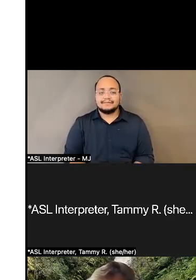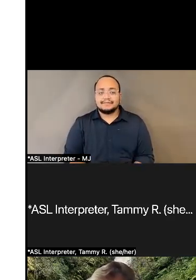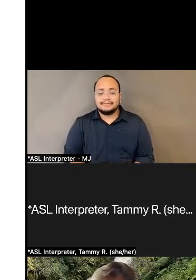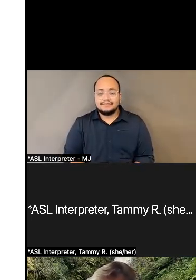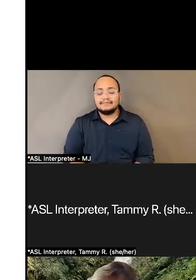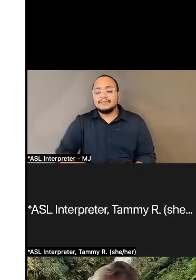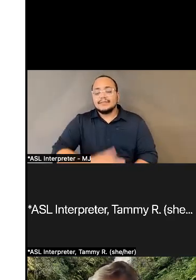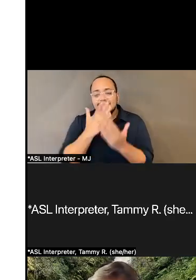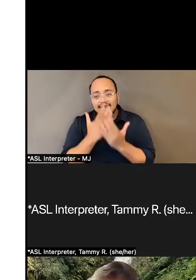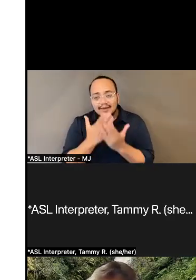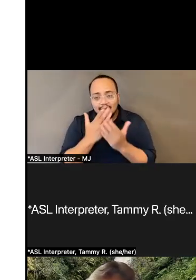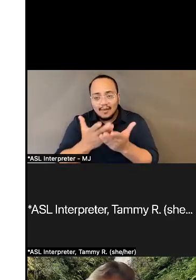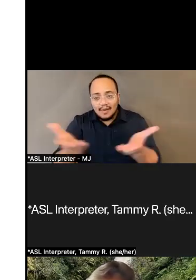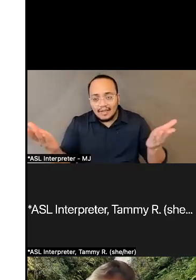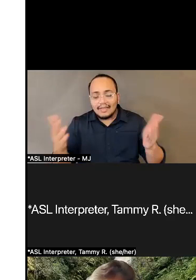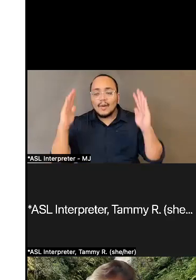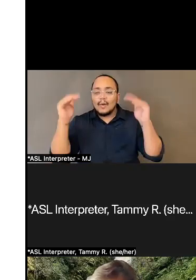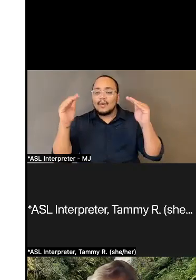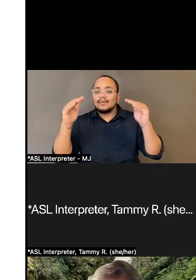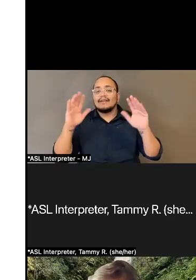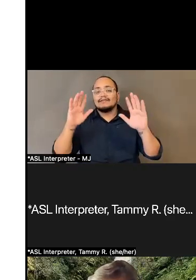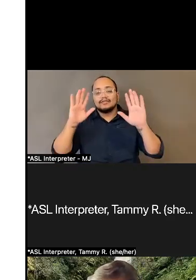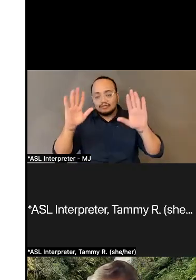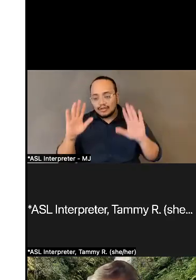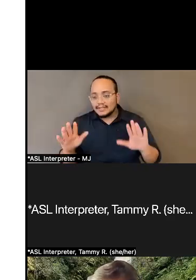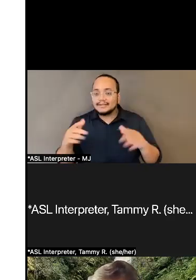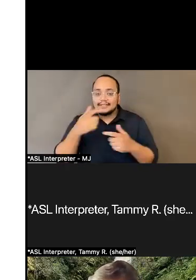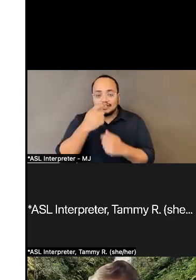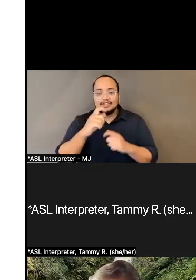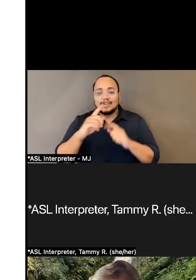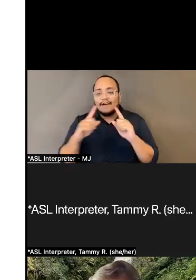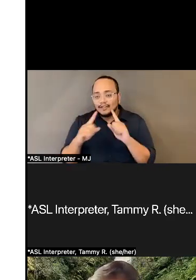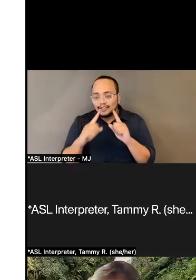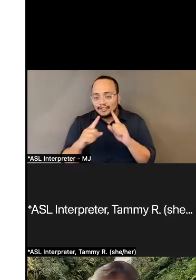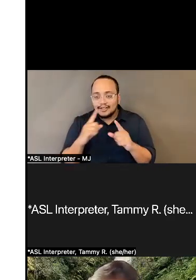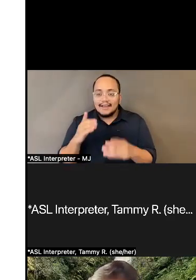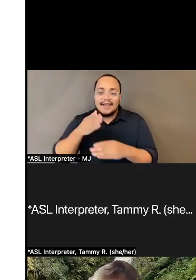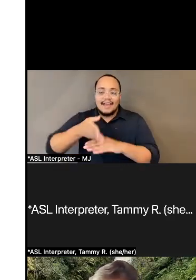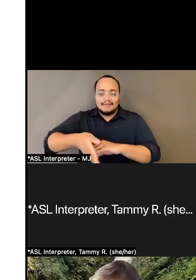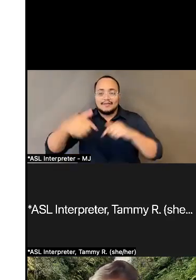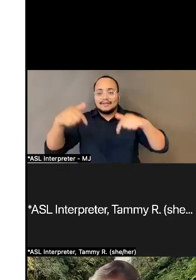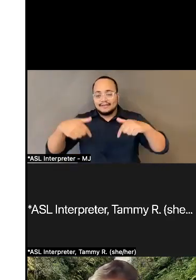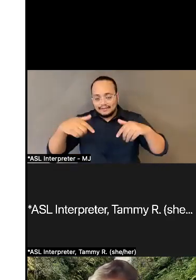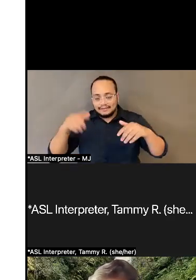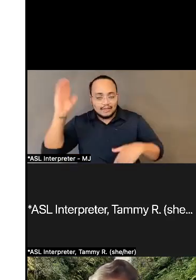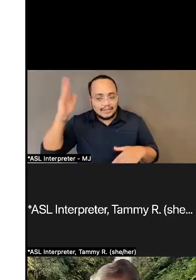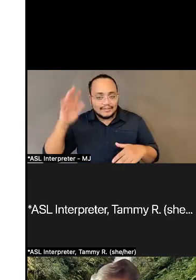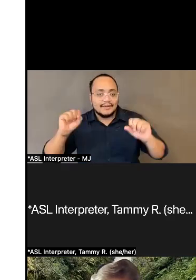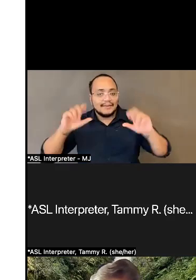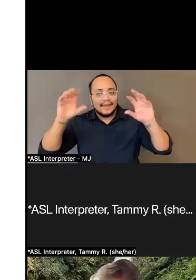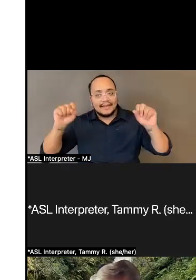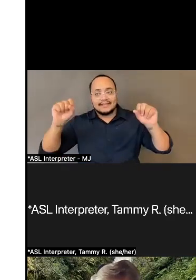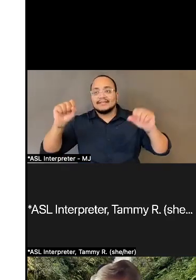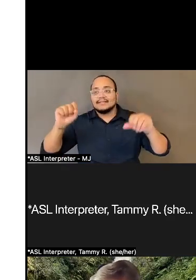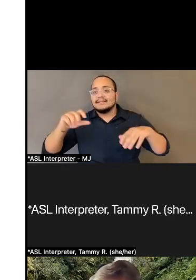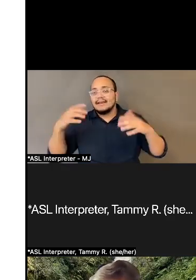So I want to thank you all and hope that we have a really interesting conversation after this. This has been an incredible team